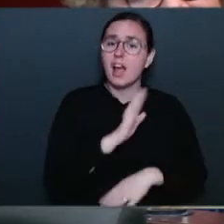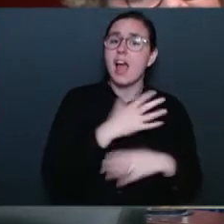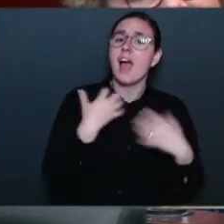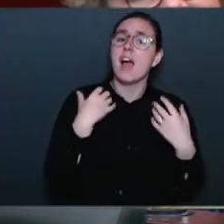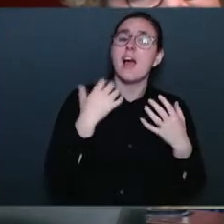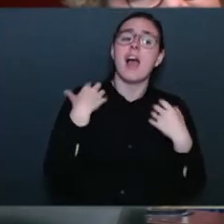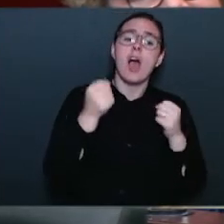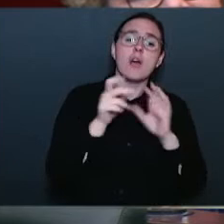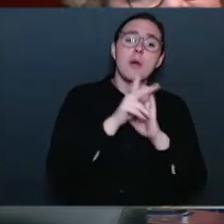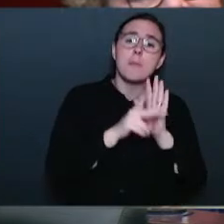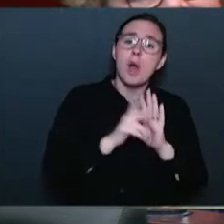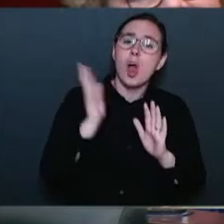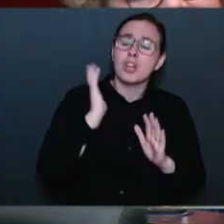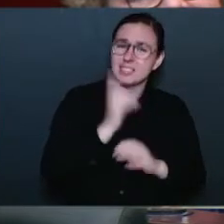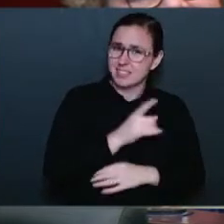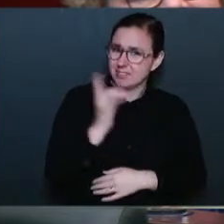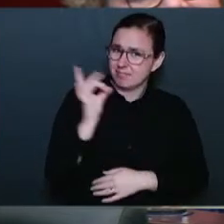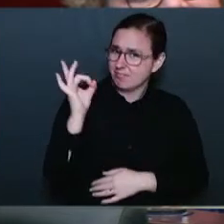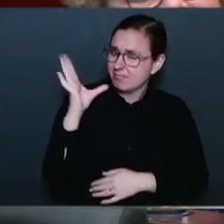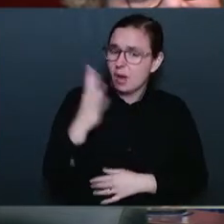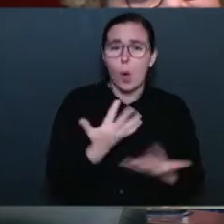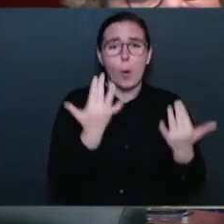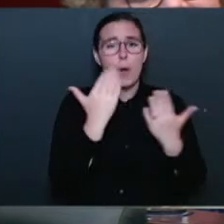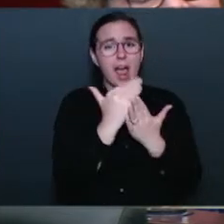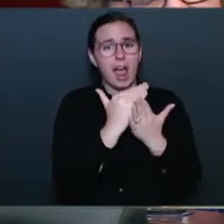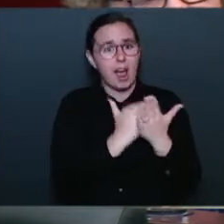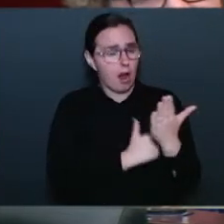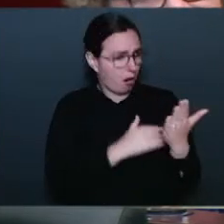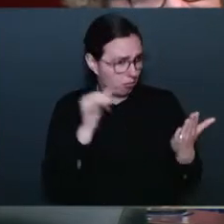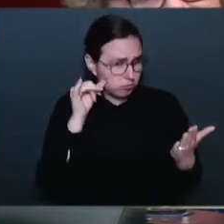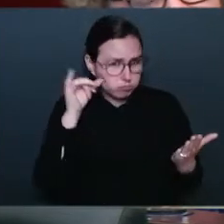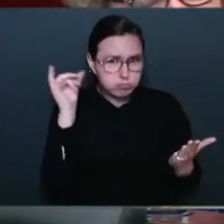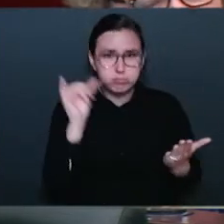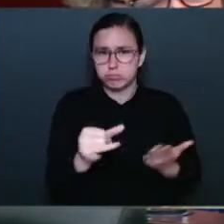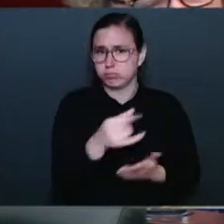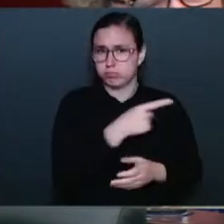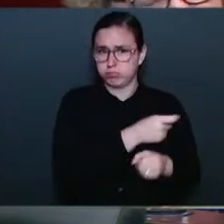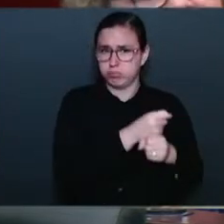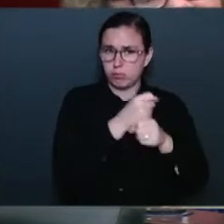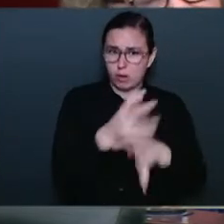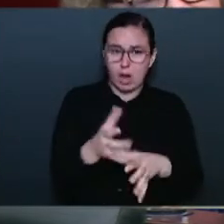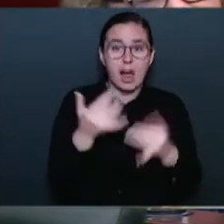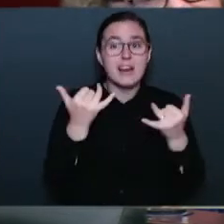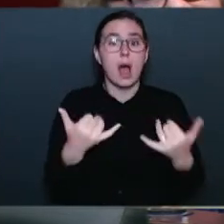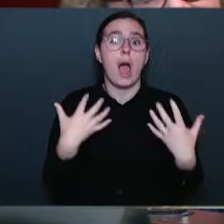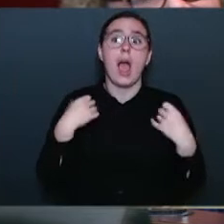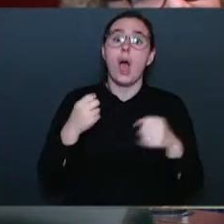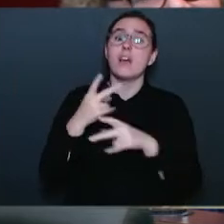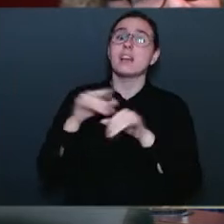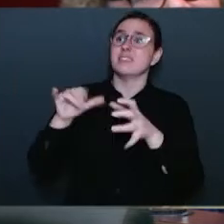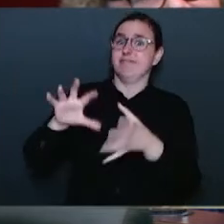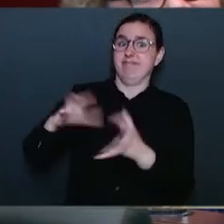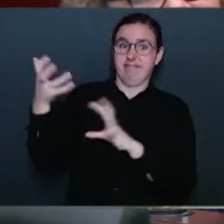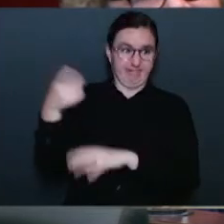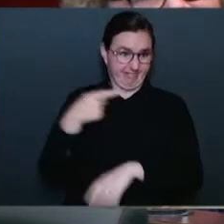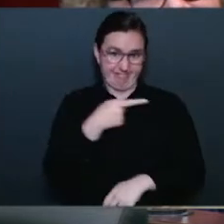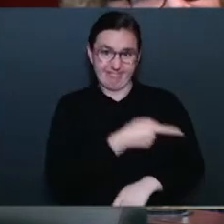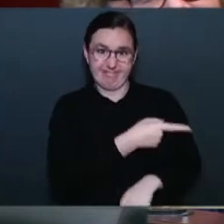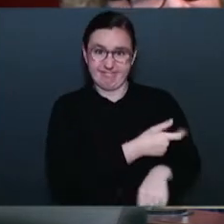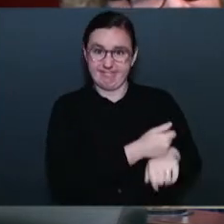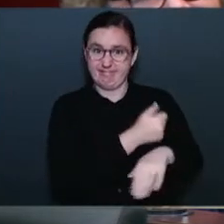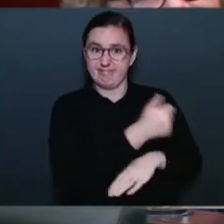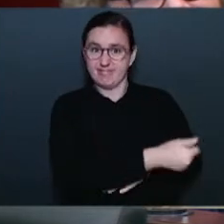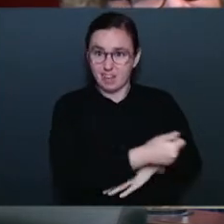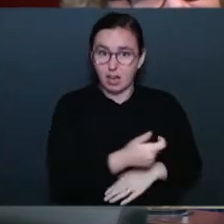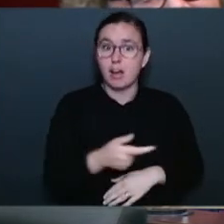putting our system in a constant state of disarray even before a pandemic rather than supporting treatment for people Afflicted with addiction